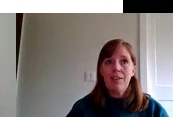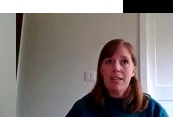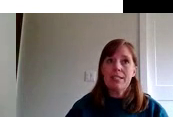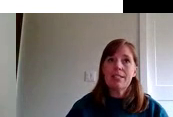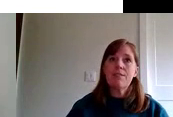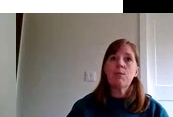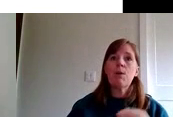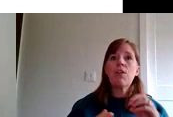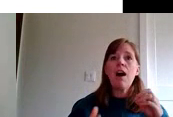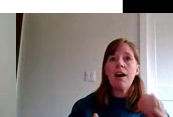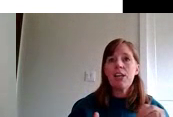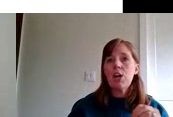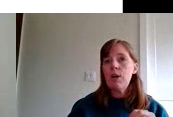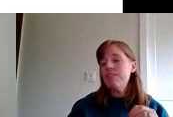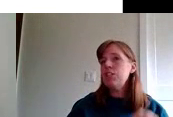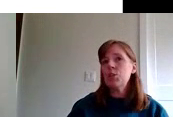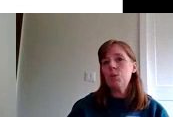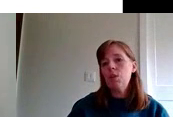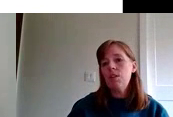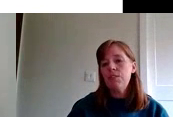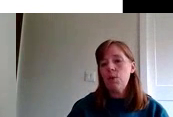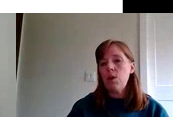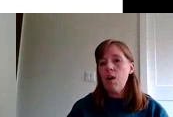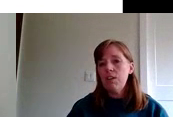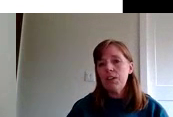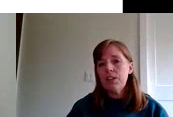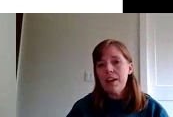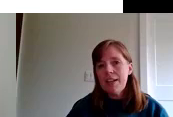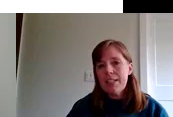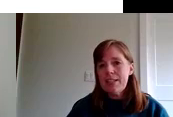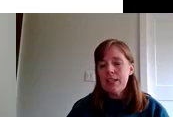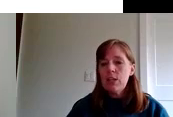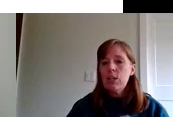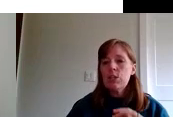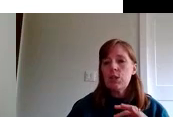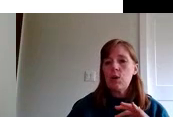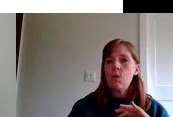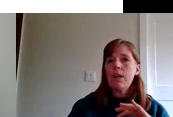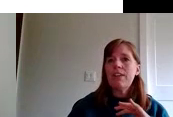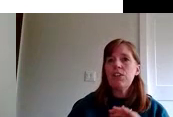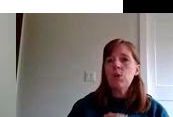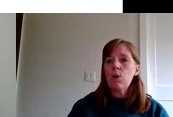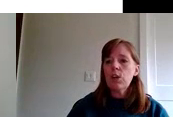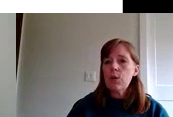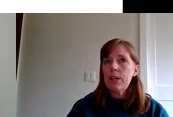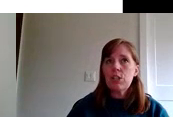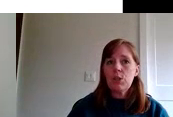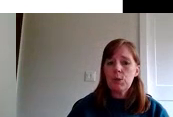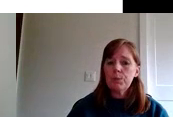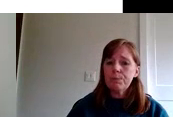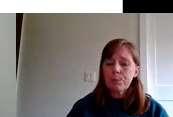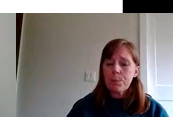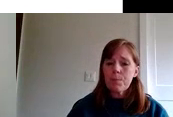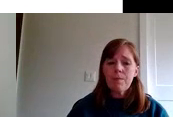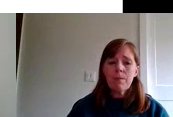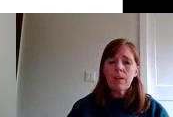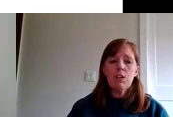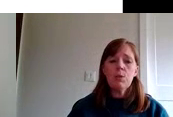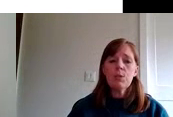multiple modalities for both audio and visual for all of your content. So if you are going